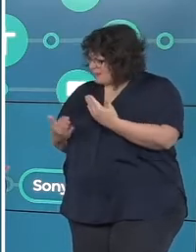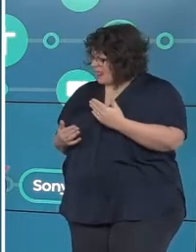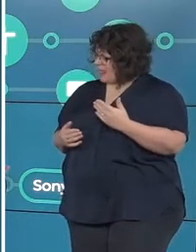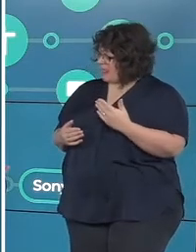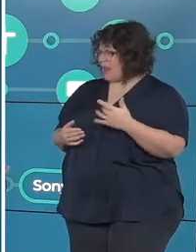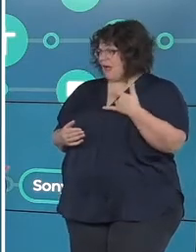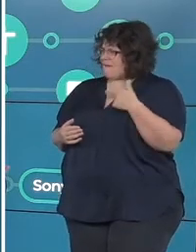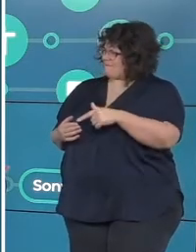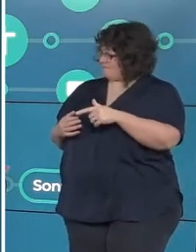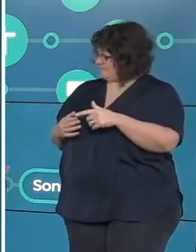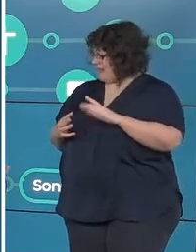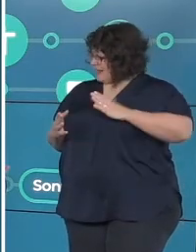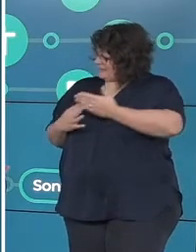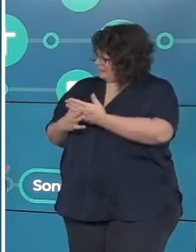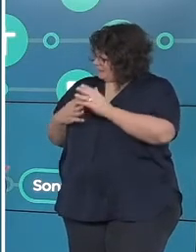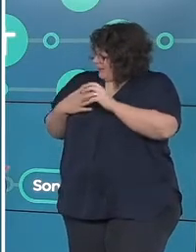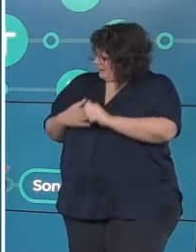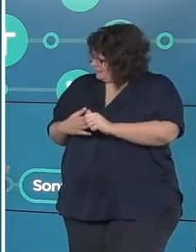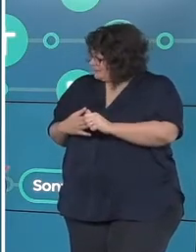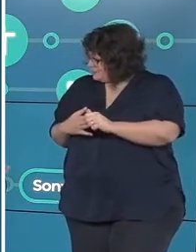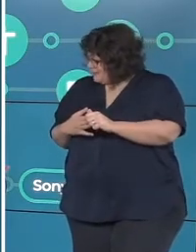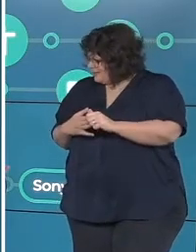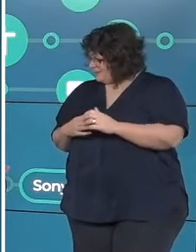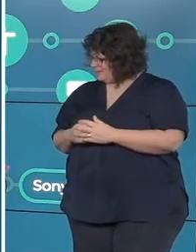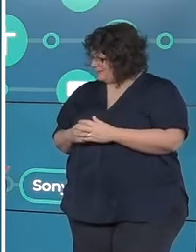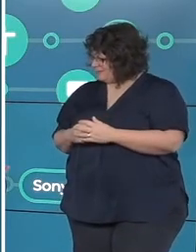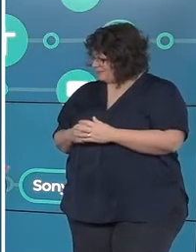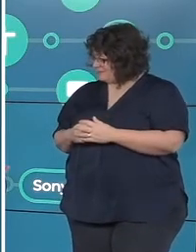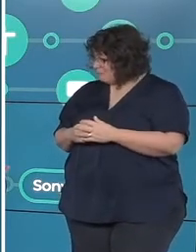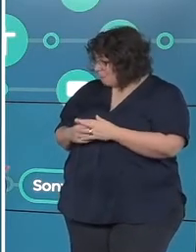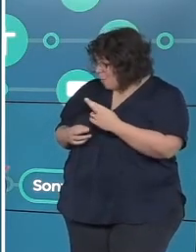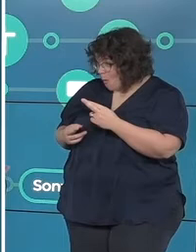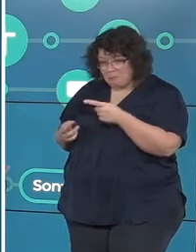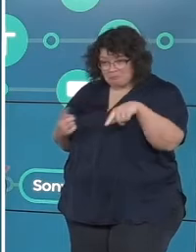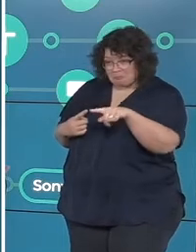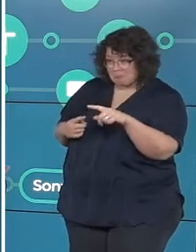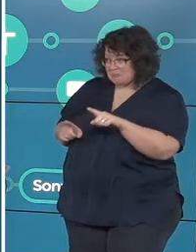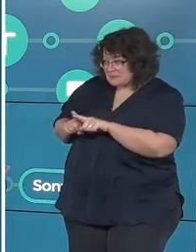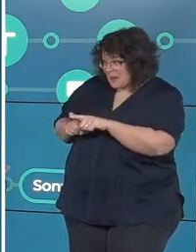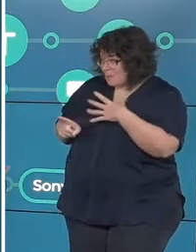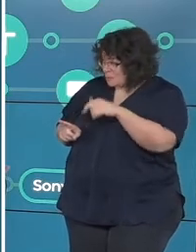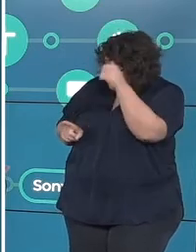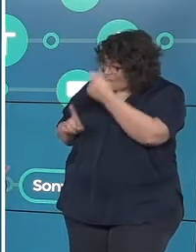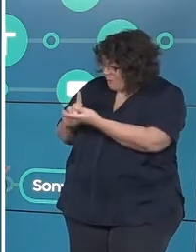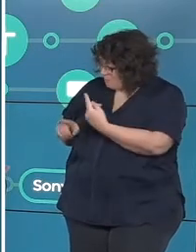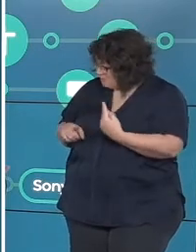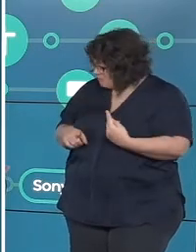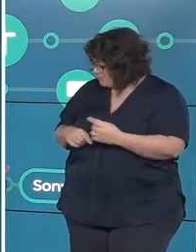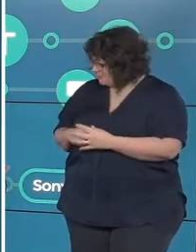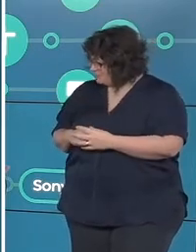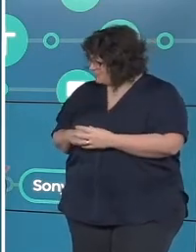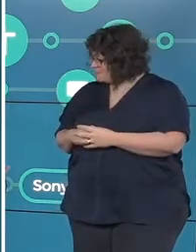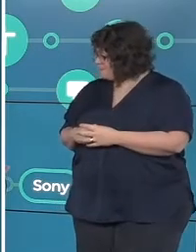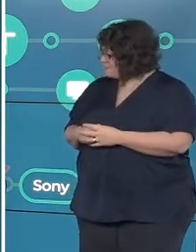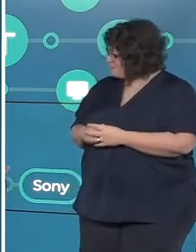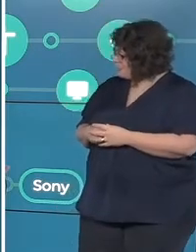y'all want to know. Wow. I also want to know about the first time, it could be big or small, that you left the office, you